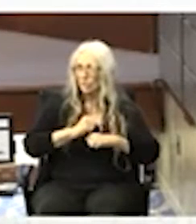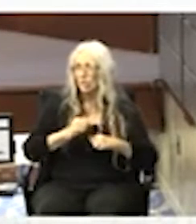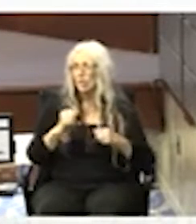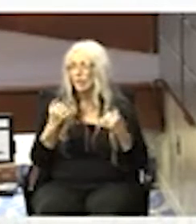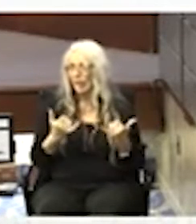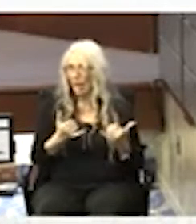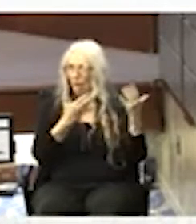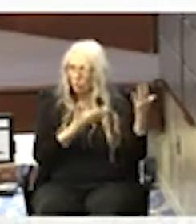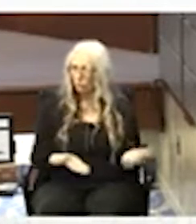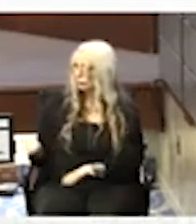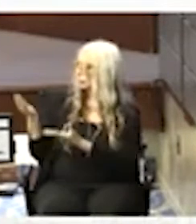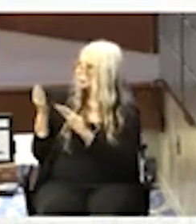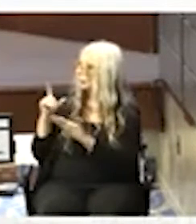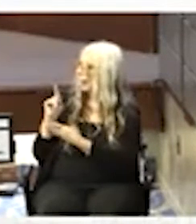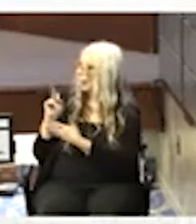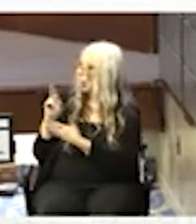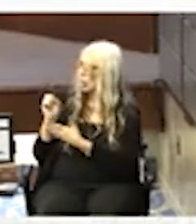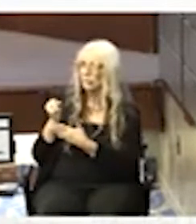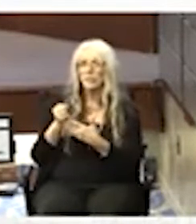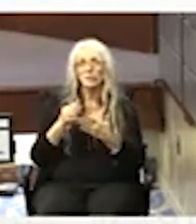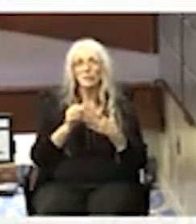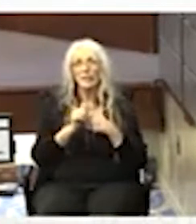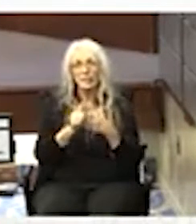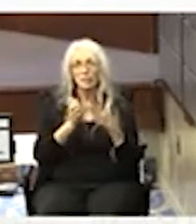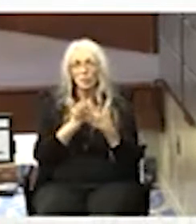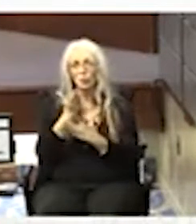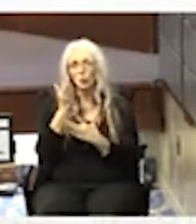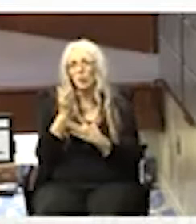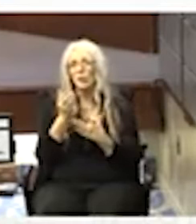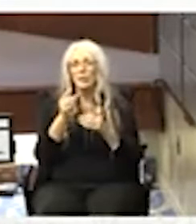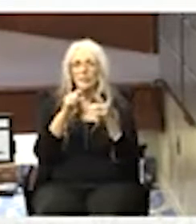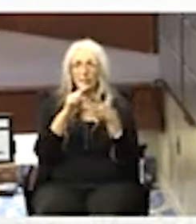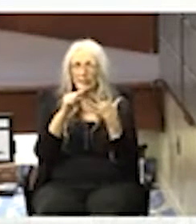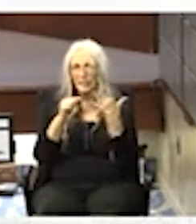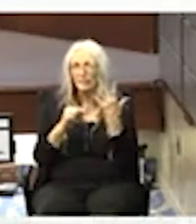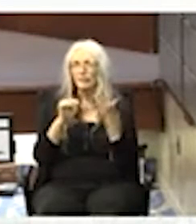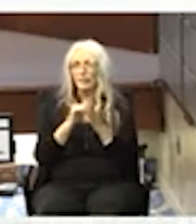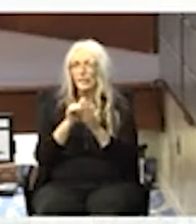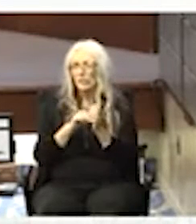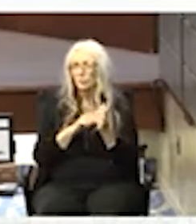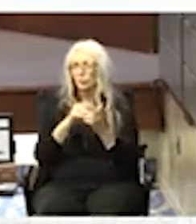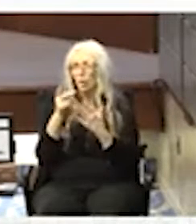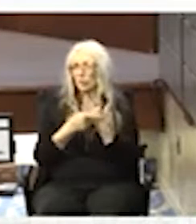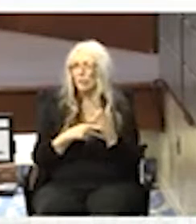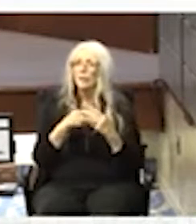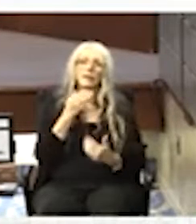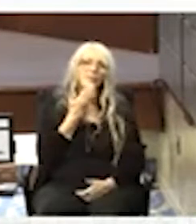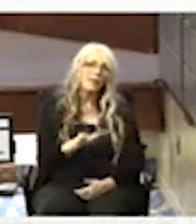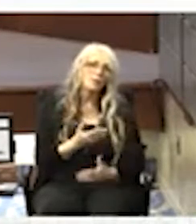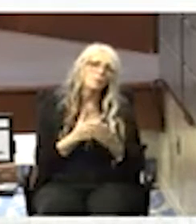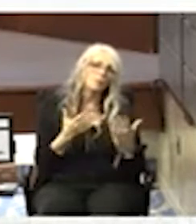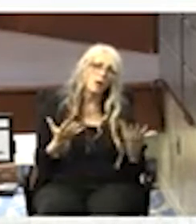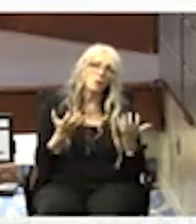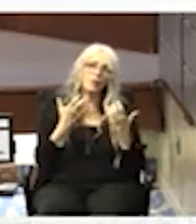With that, I want to turn it over to Mr. Ladner, and he's going to walk us through some of the details of the project. Great, thanks so much. So want to just